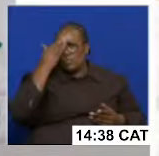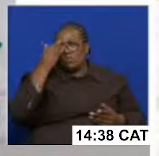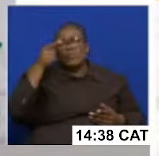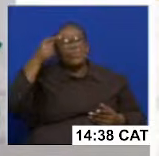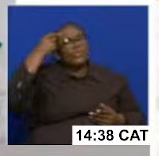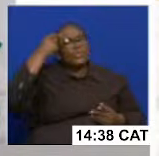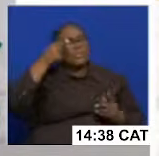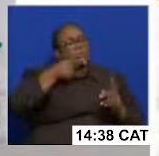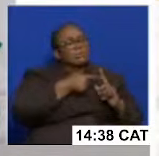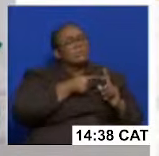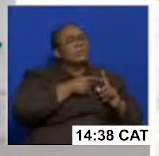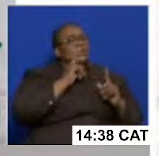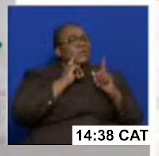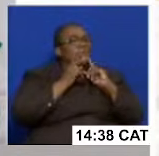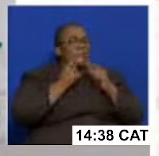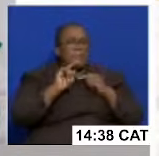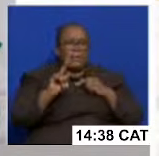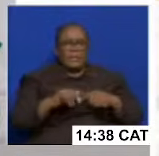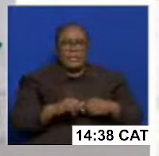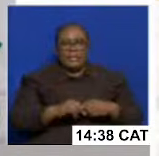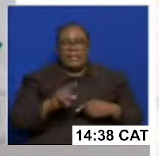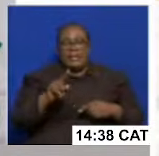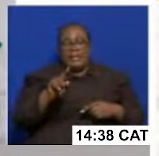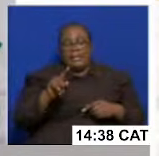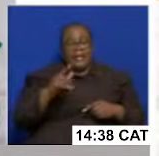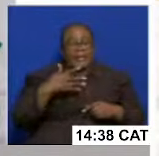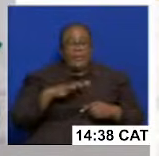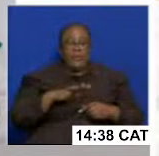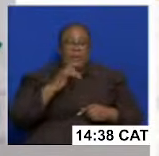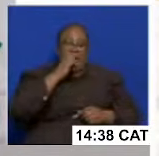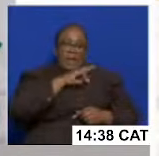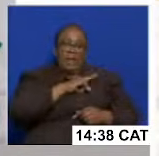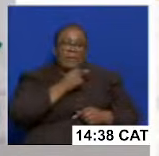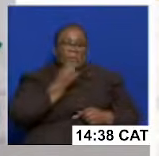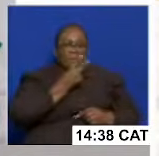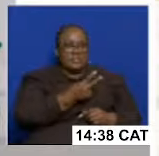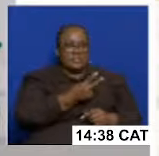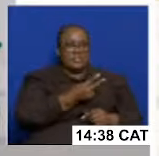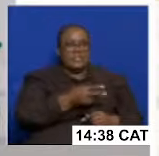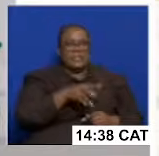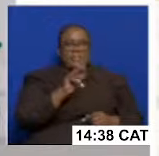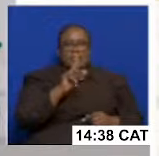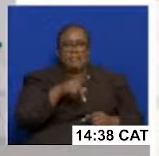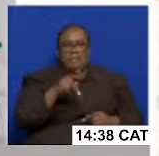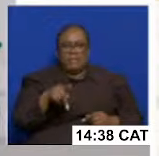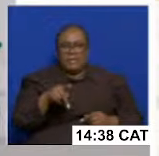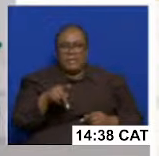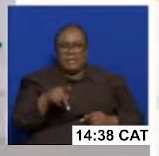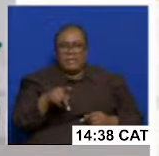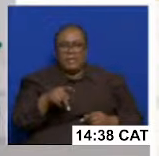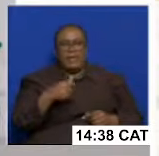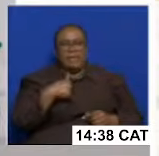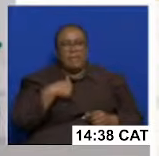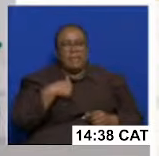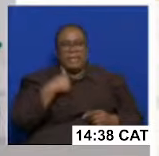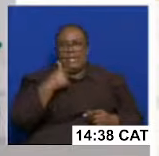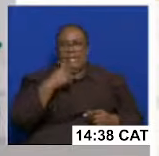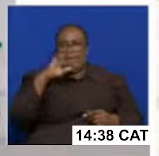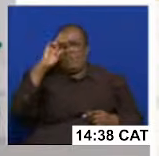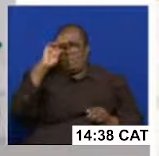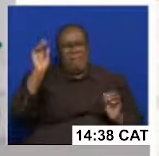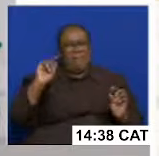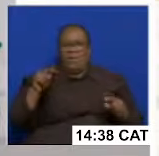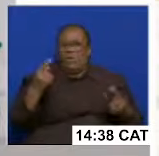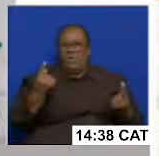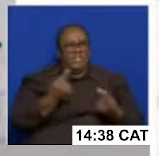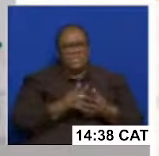I don't want to lie. You know, when I see this word DPP, my mind just go blank. I can't remember. I